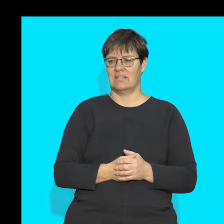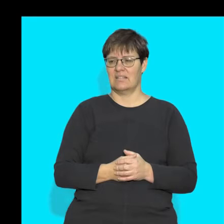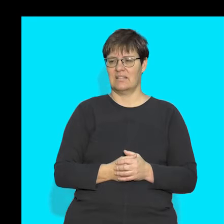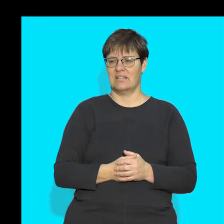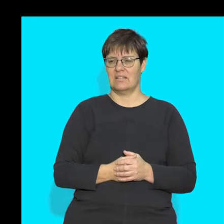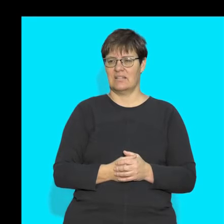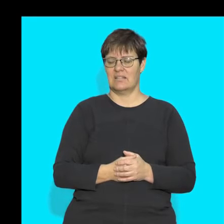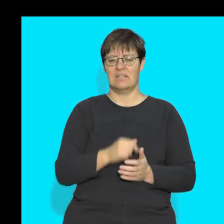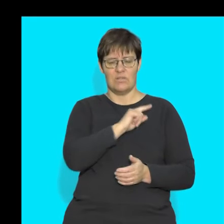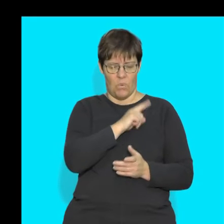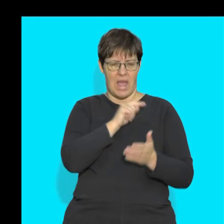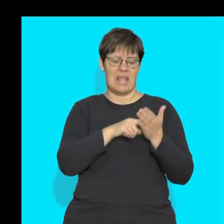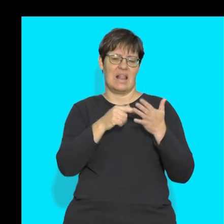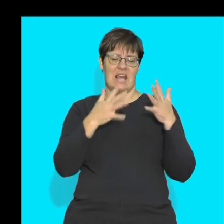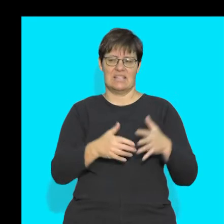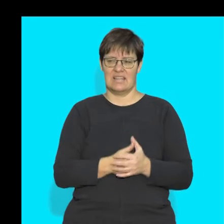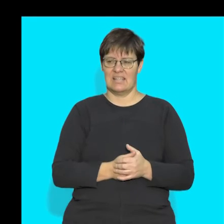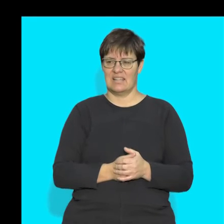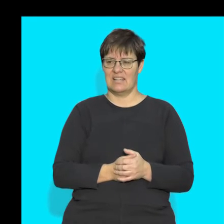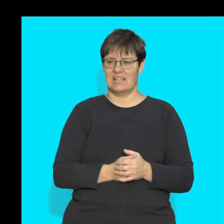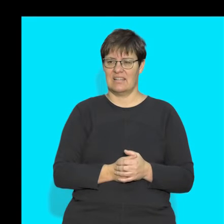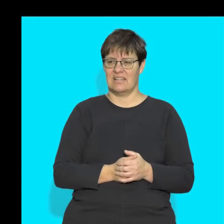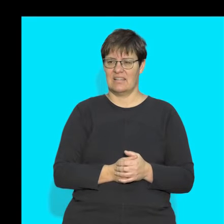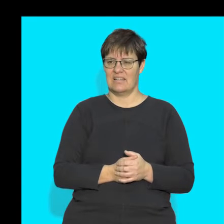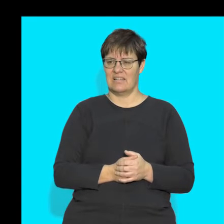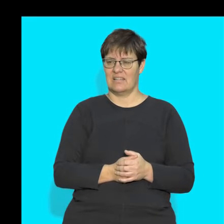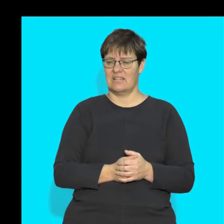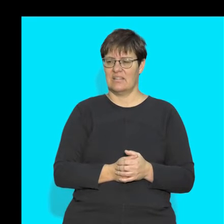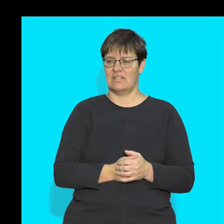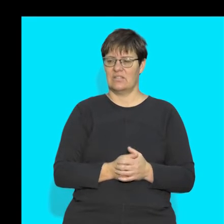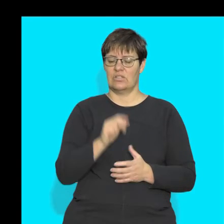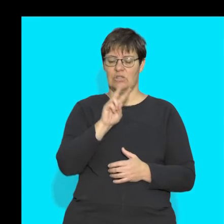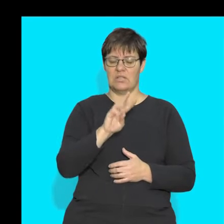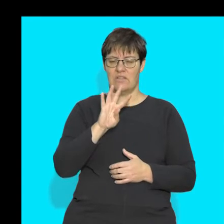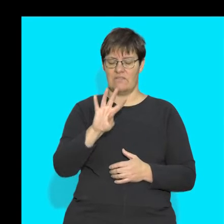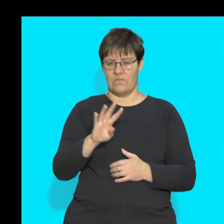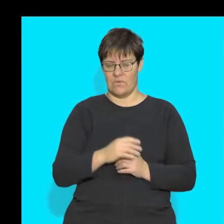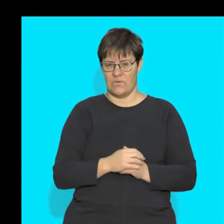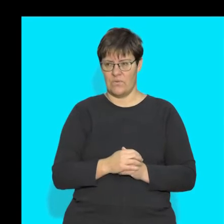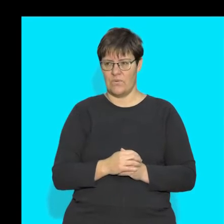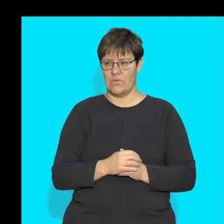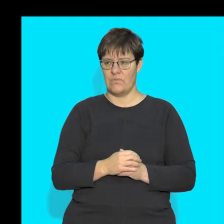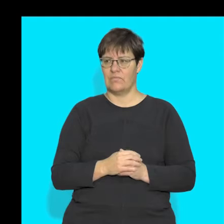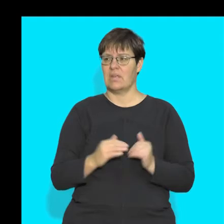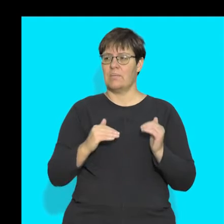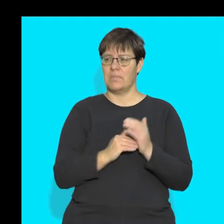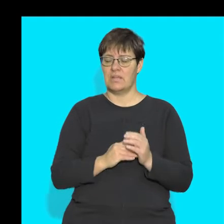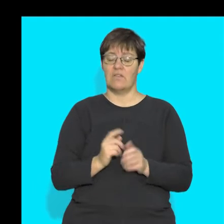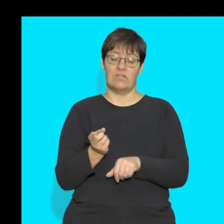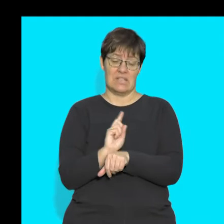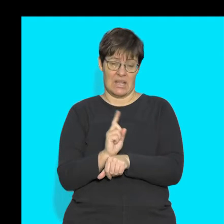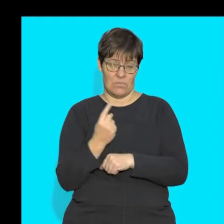a calculator. No, one. So that's 24 meters per